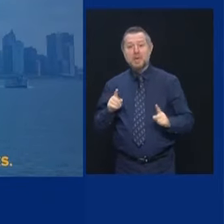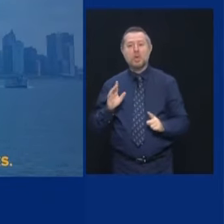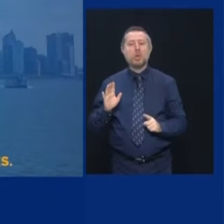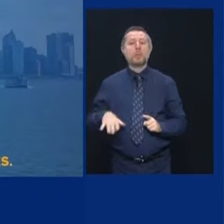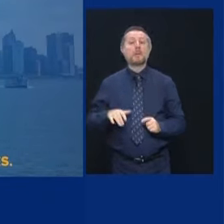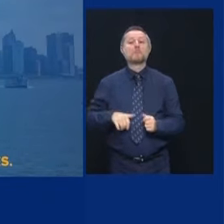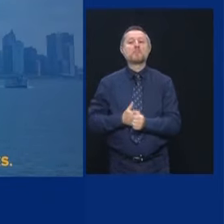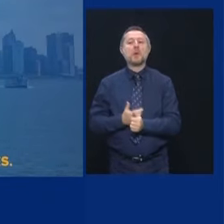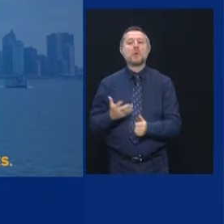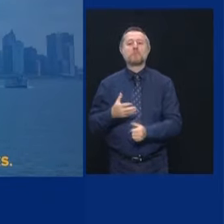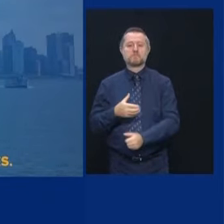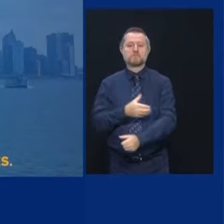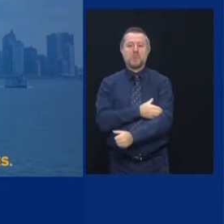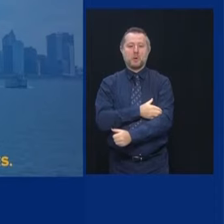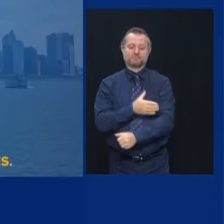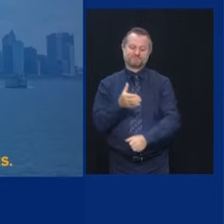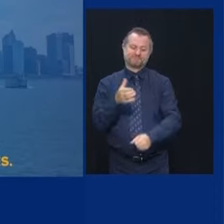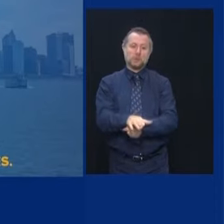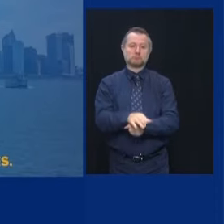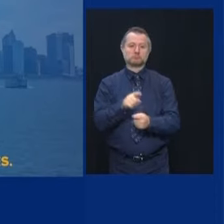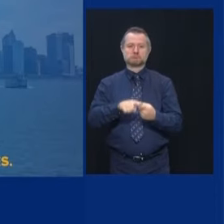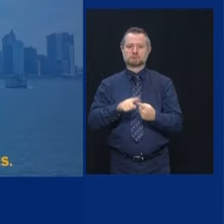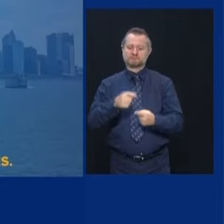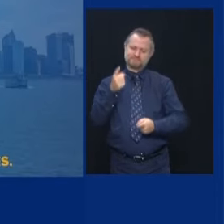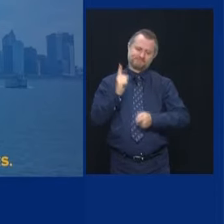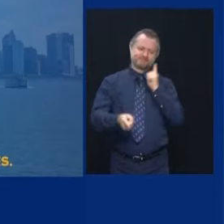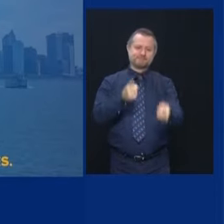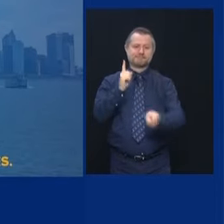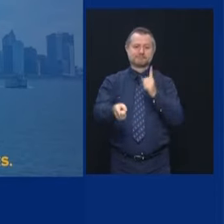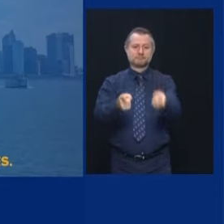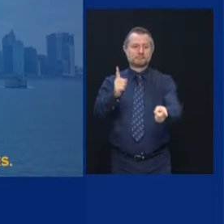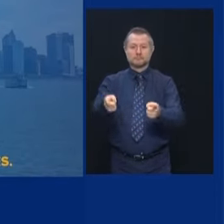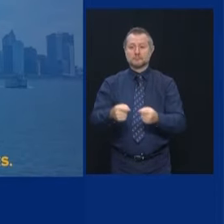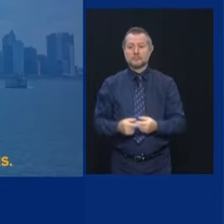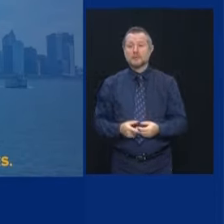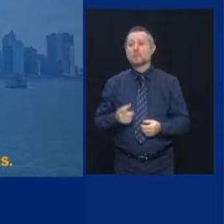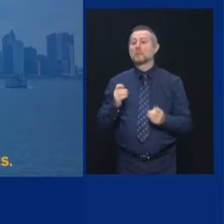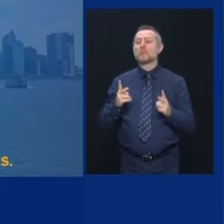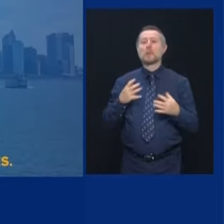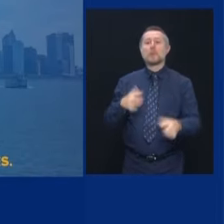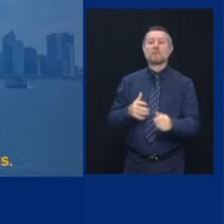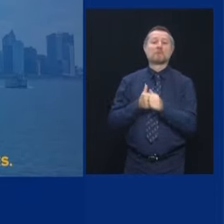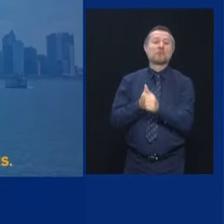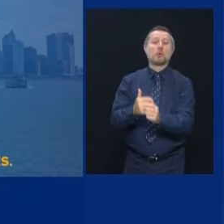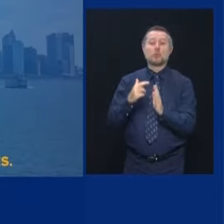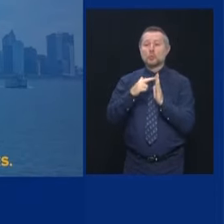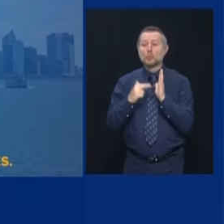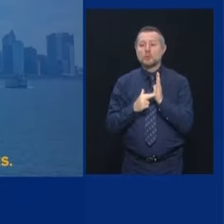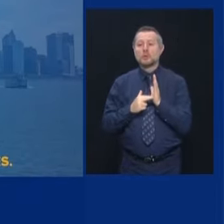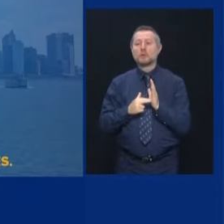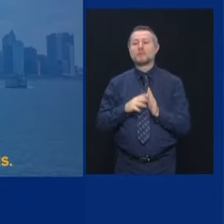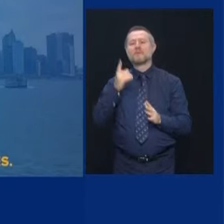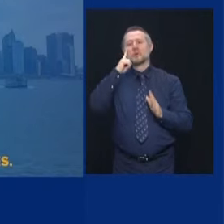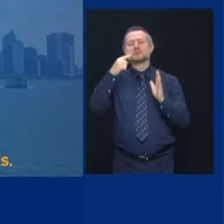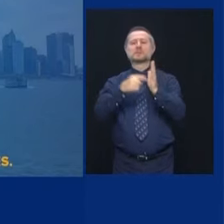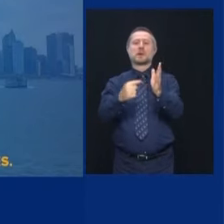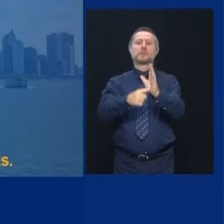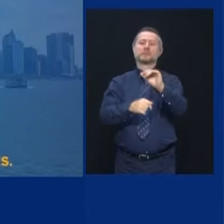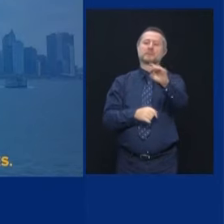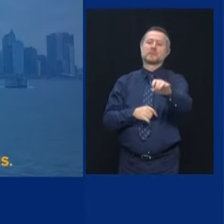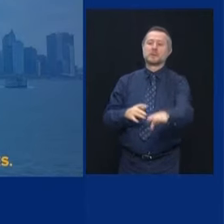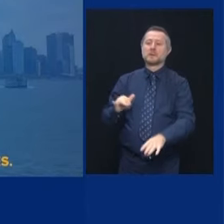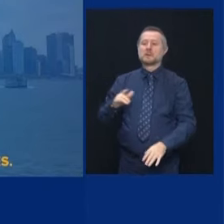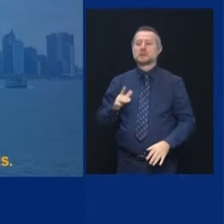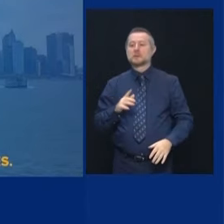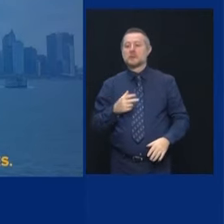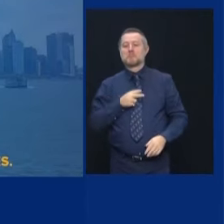enforcement, especially when it's a rule that people don't want to follow. Seatbelts, only as good as you enforce it.